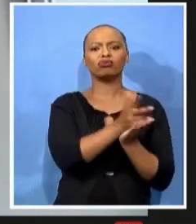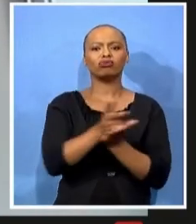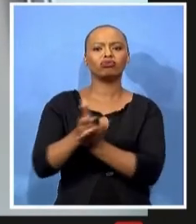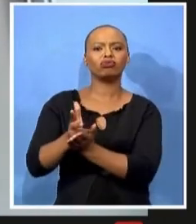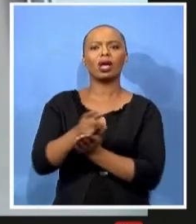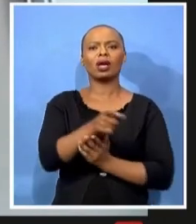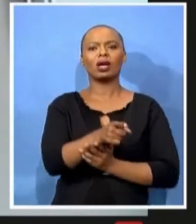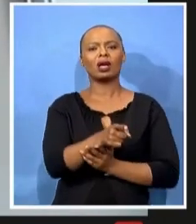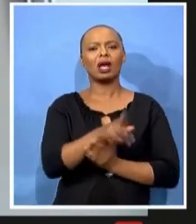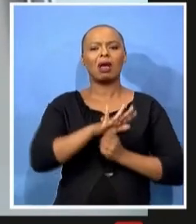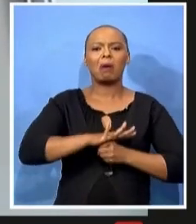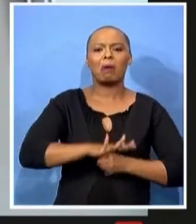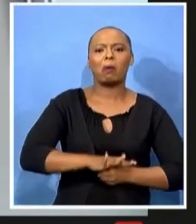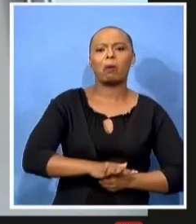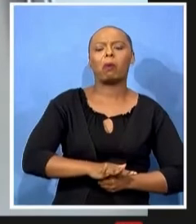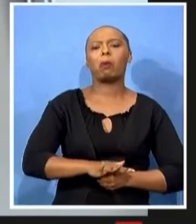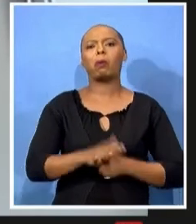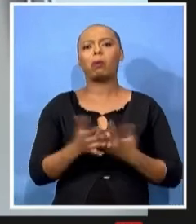there.